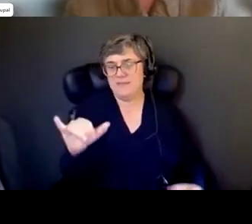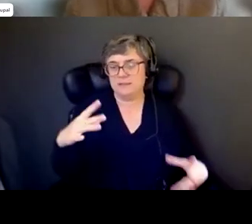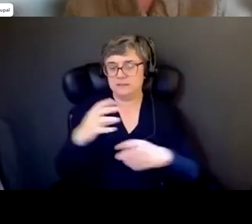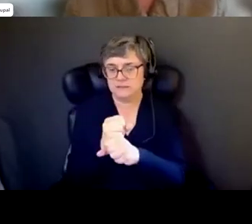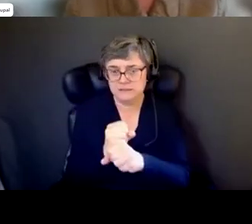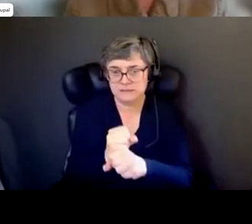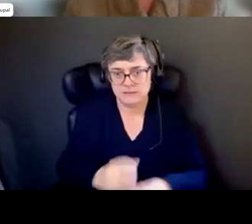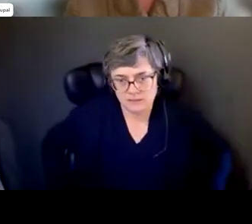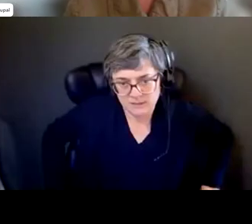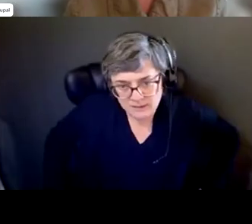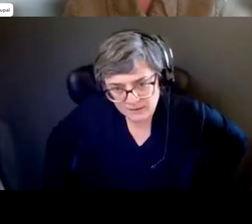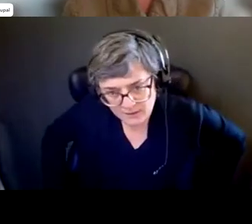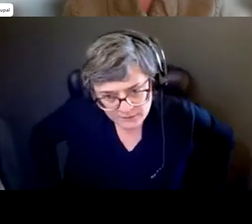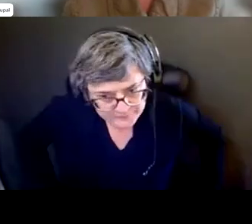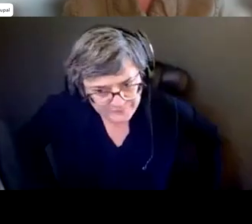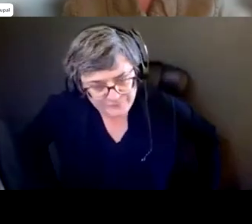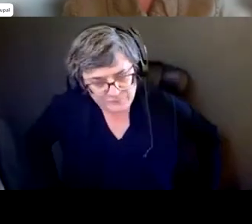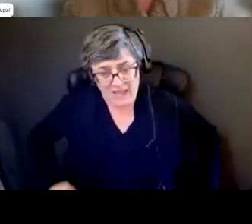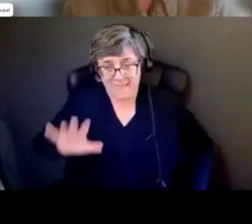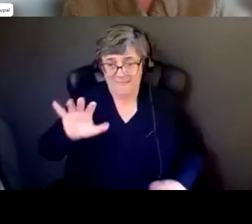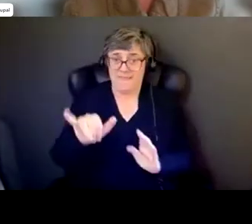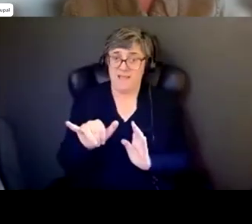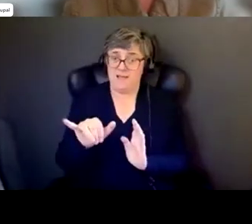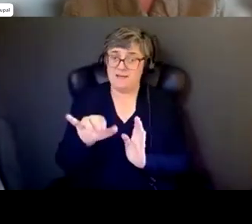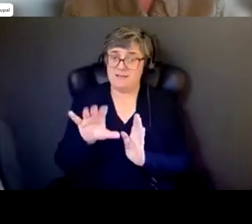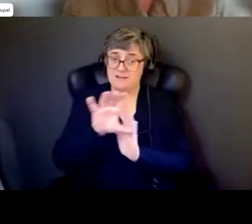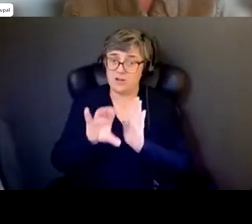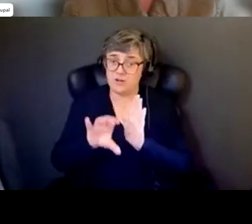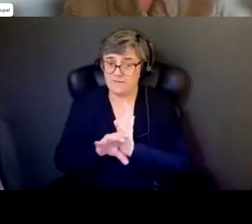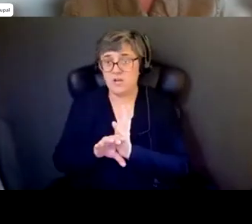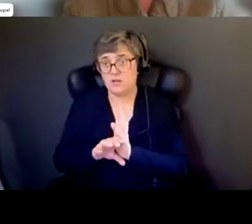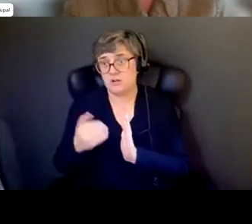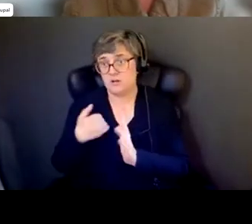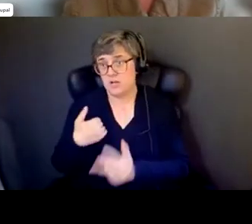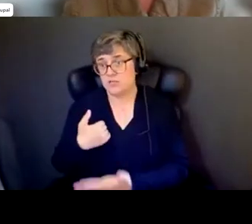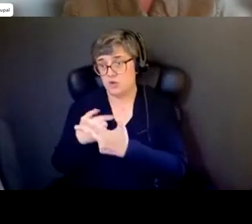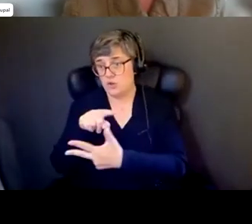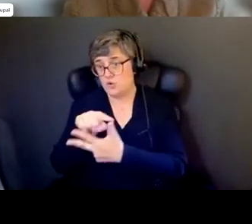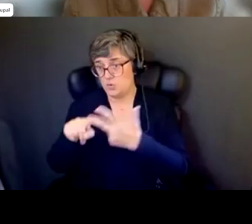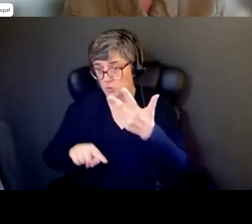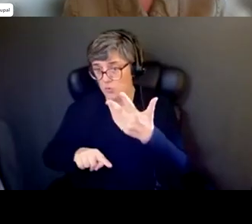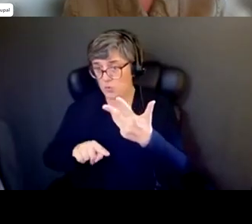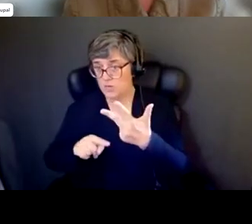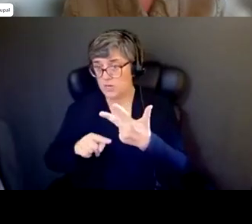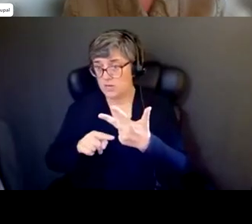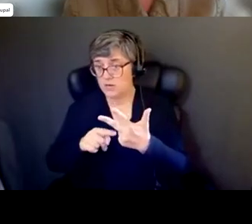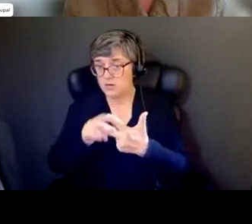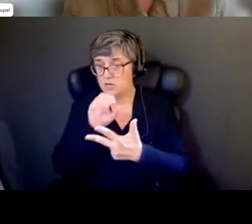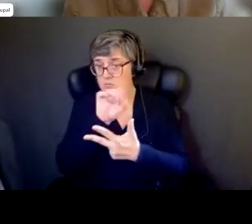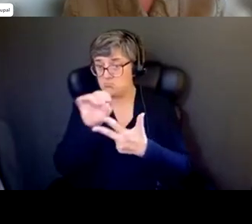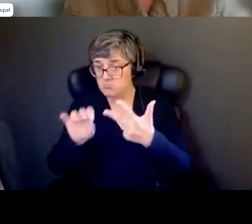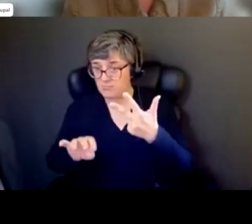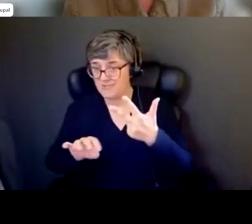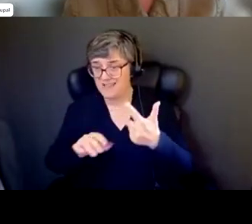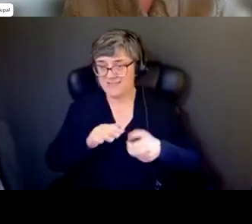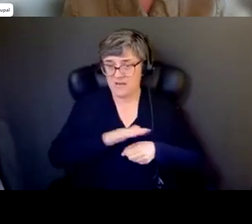does three things for this conversation that maybe domestic law doesn't address. And one, it gives